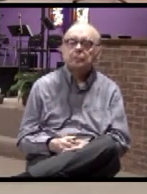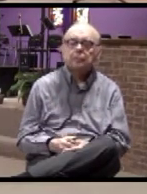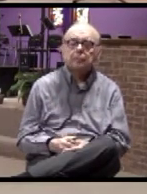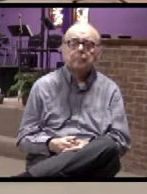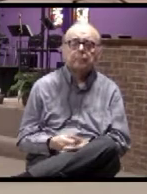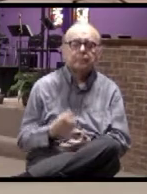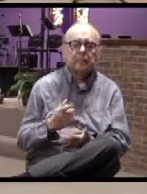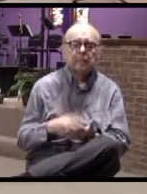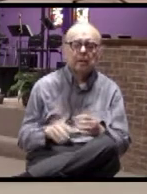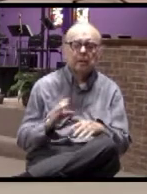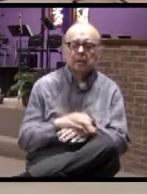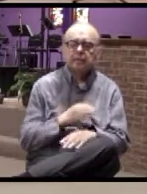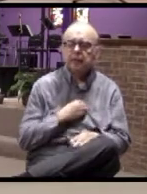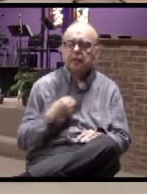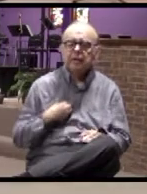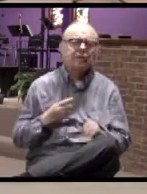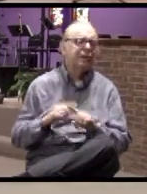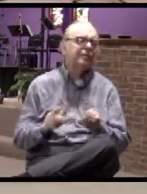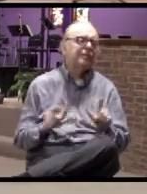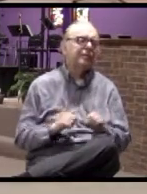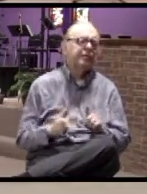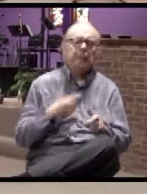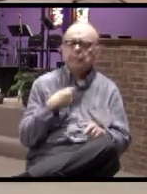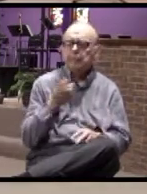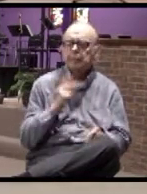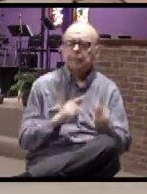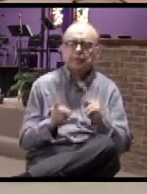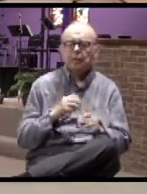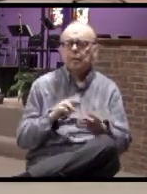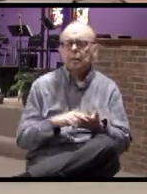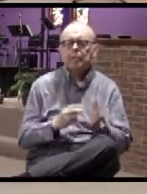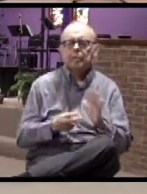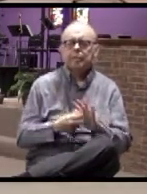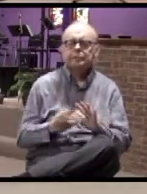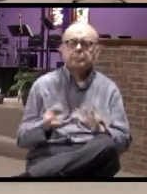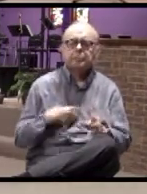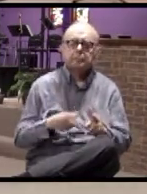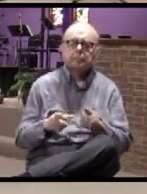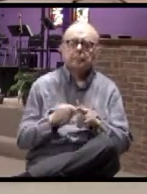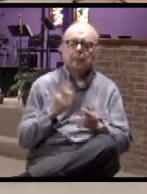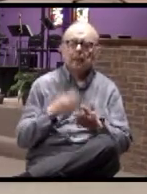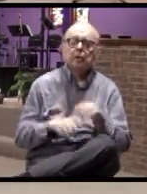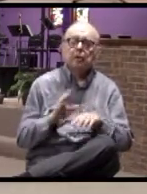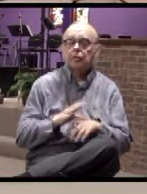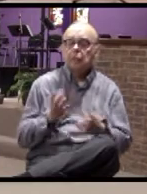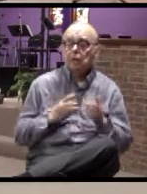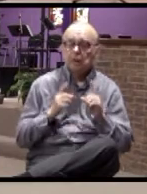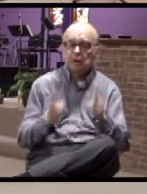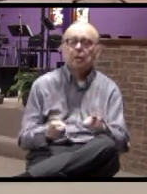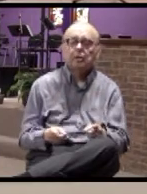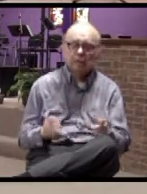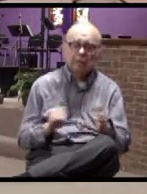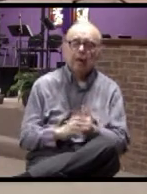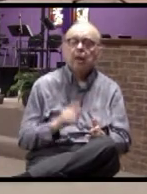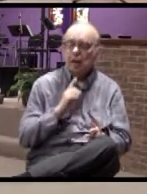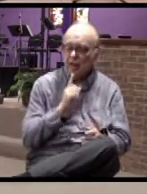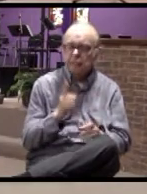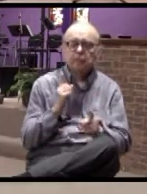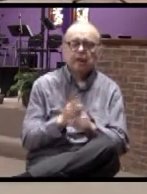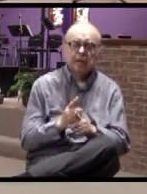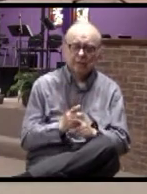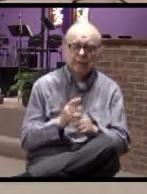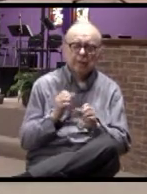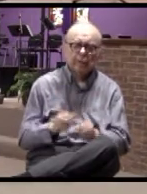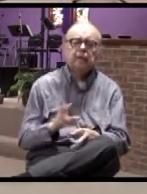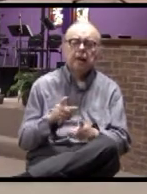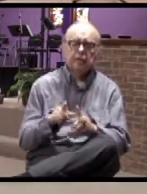Well, but church membership is different, they say. Well, what do you mean? I can choose what church I want to go to. And that is absolutely correct. You